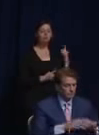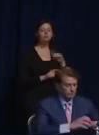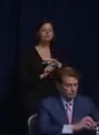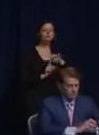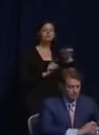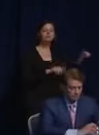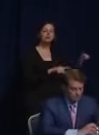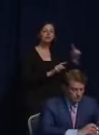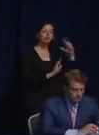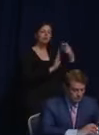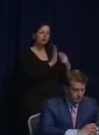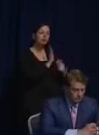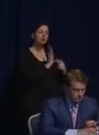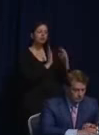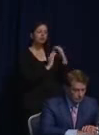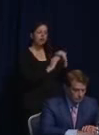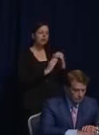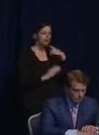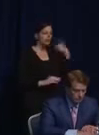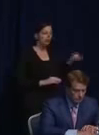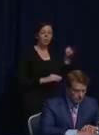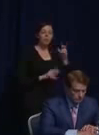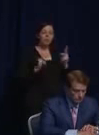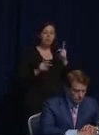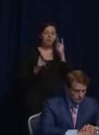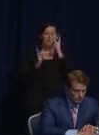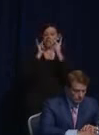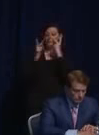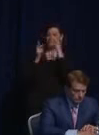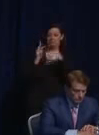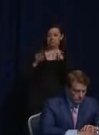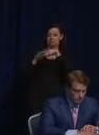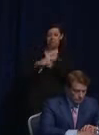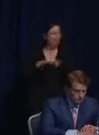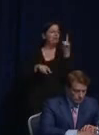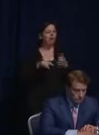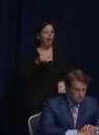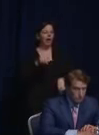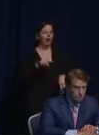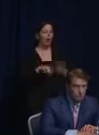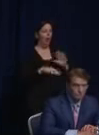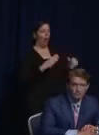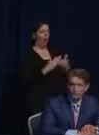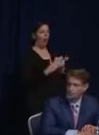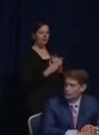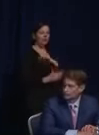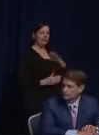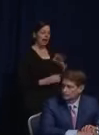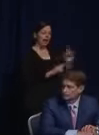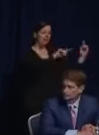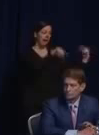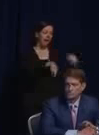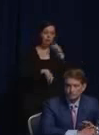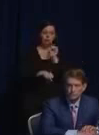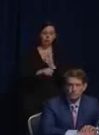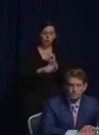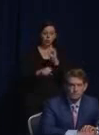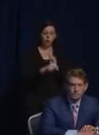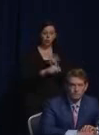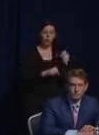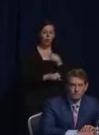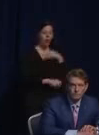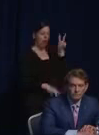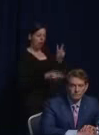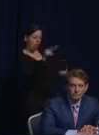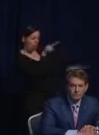to restrict all visitors and also screen all staff as they enter the facility,